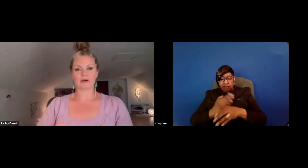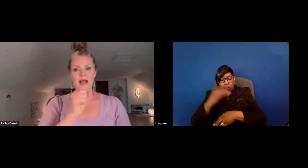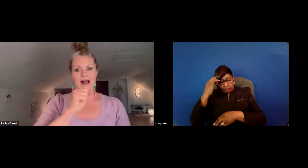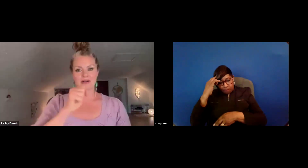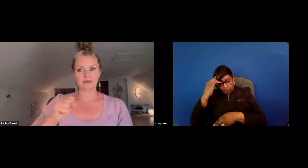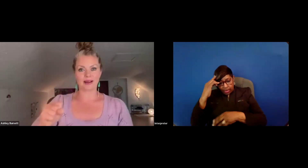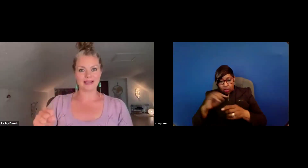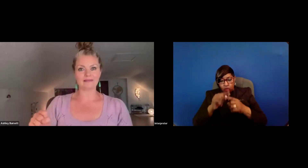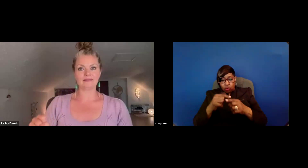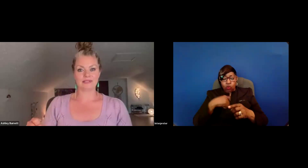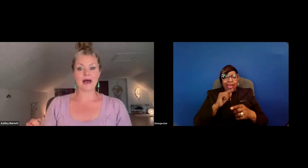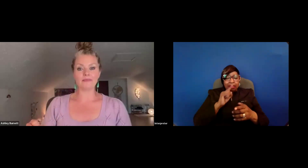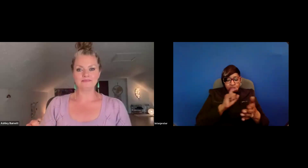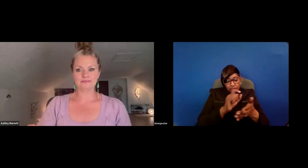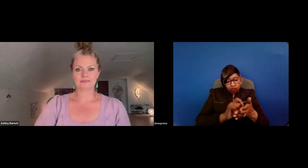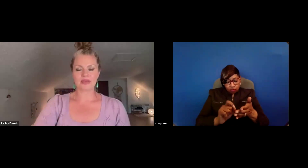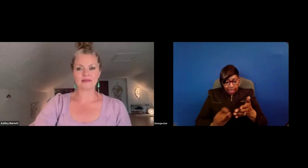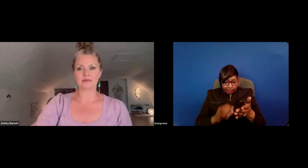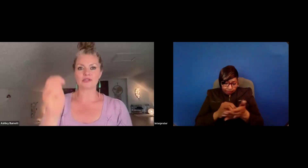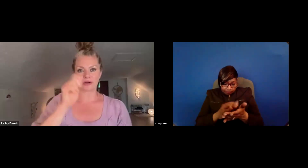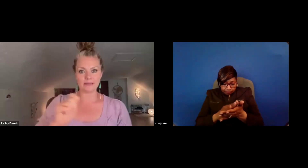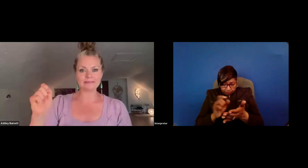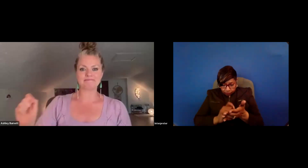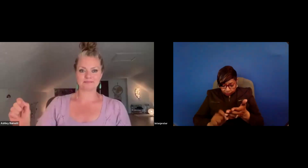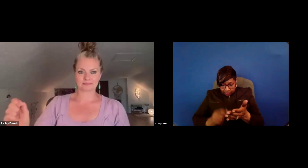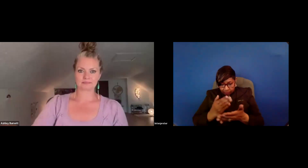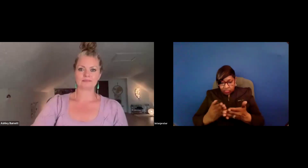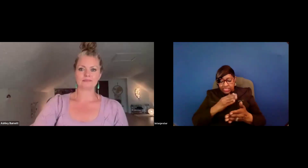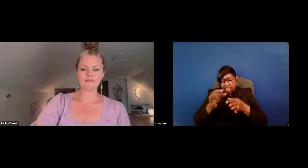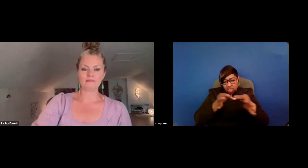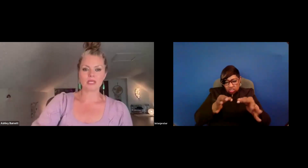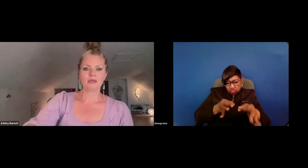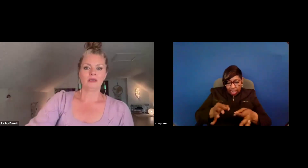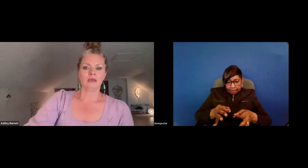when we're actually writing down things and we're scribing.